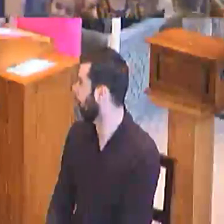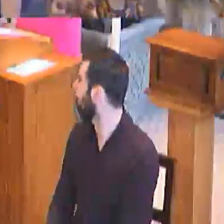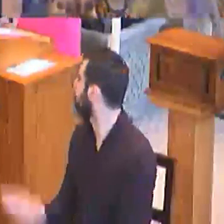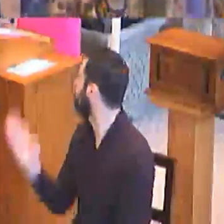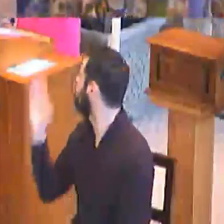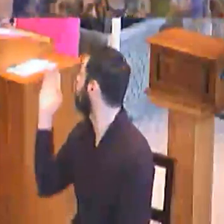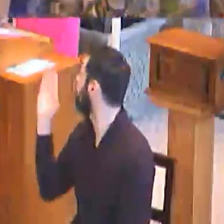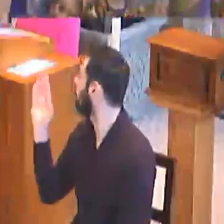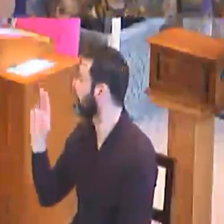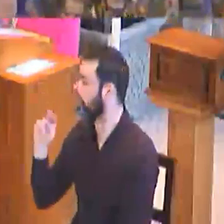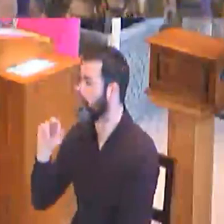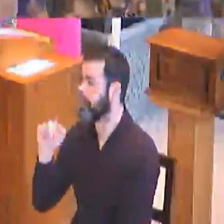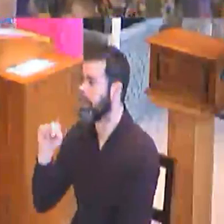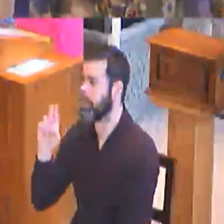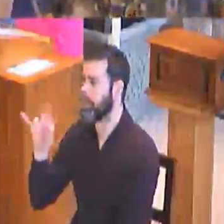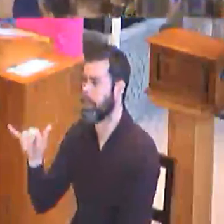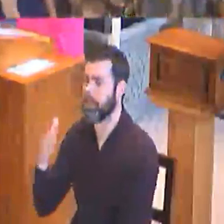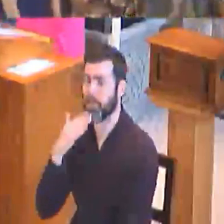Good morning.